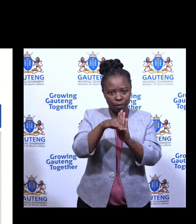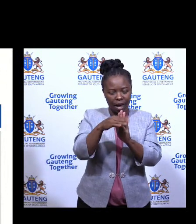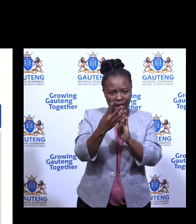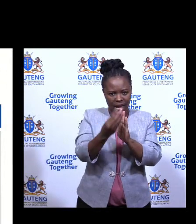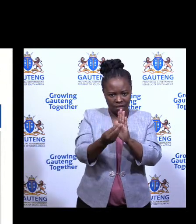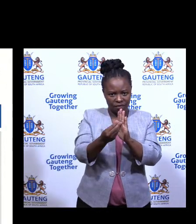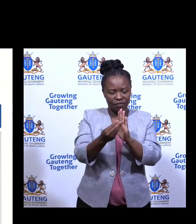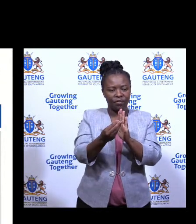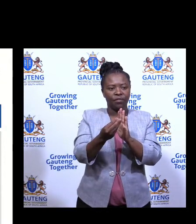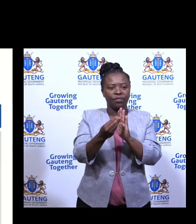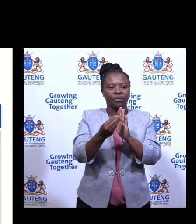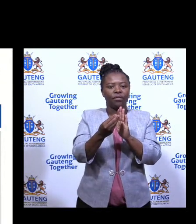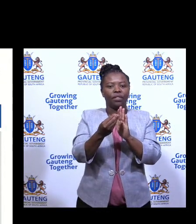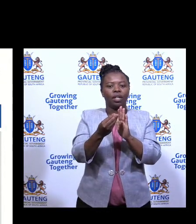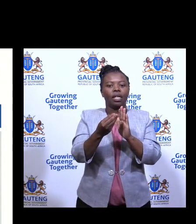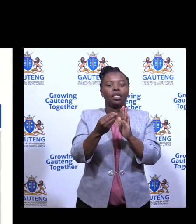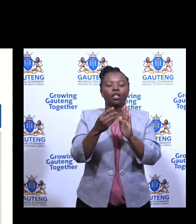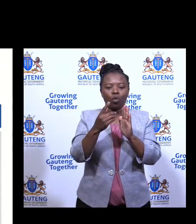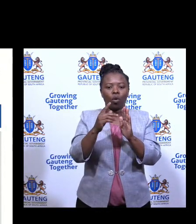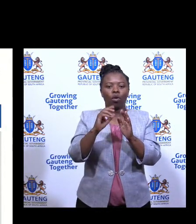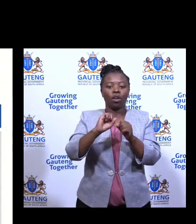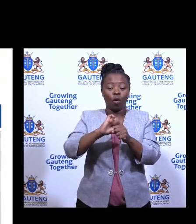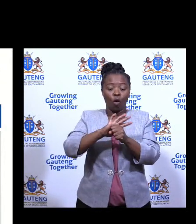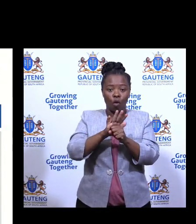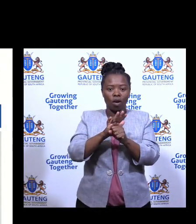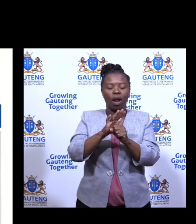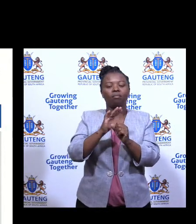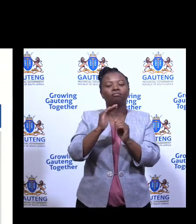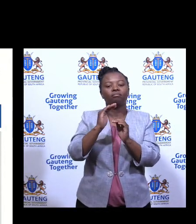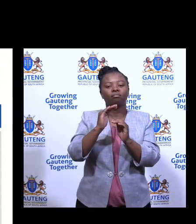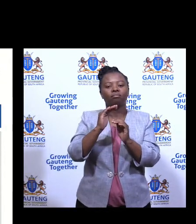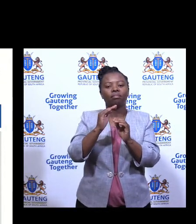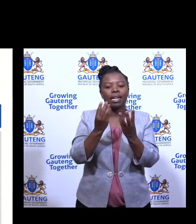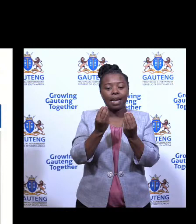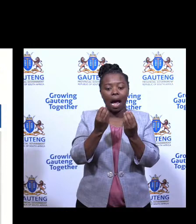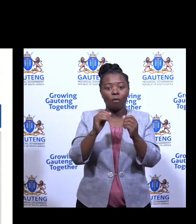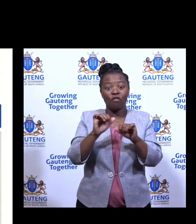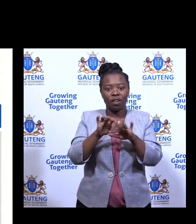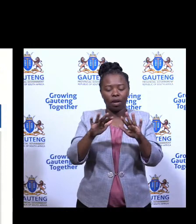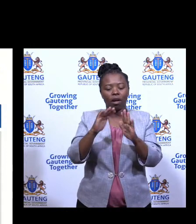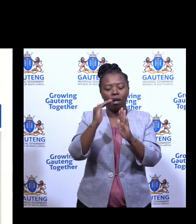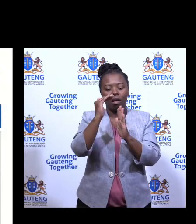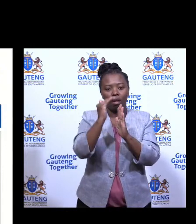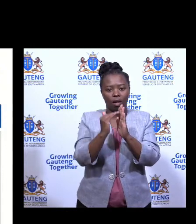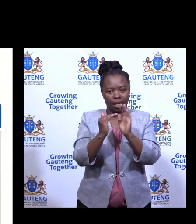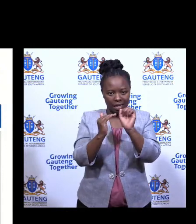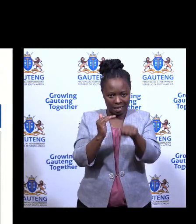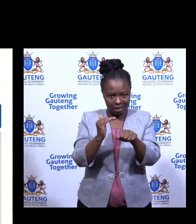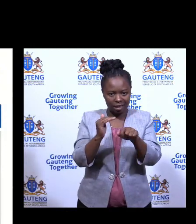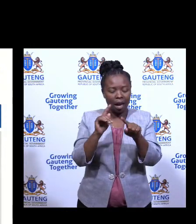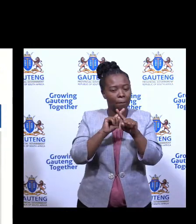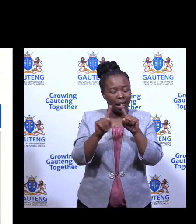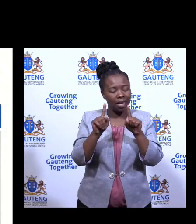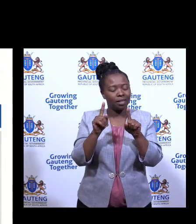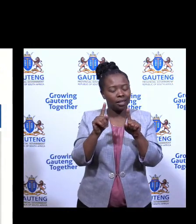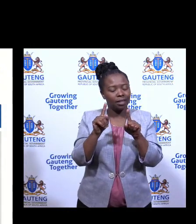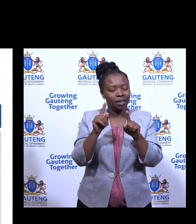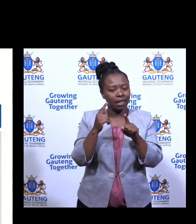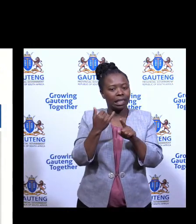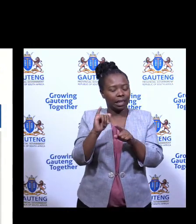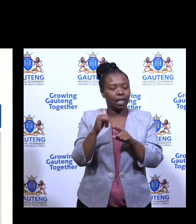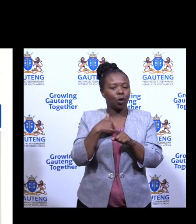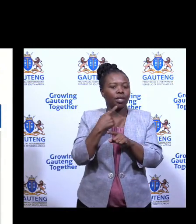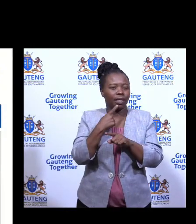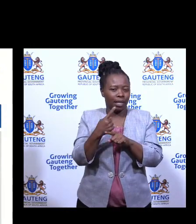the storm has slowed down, but we still regard ourselves, just by number